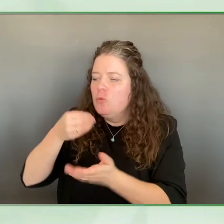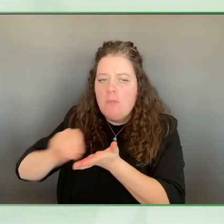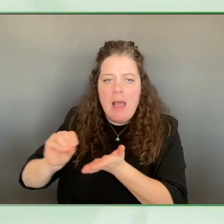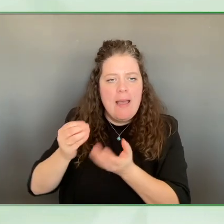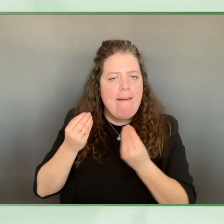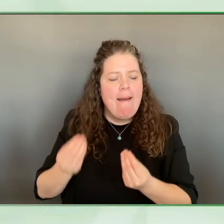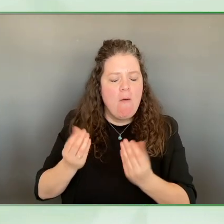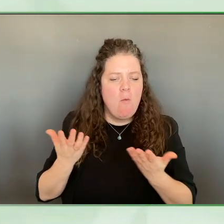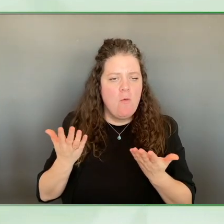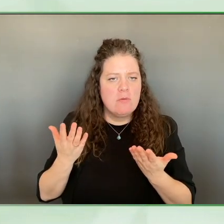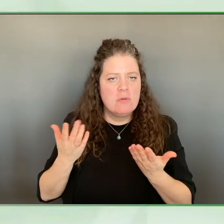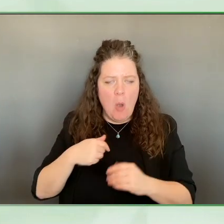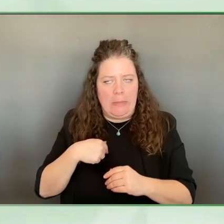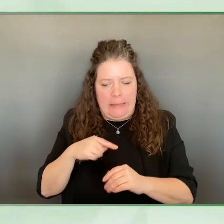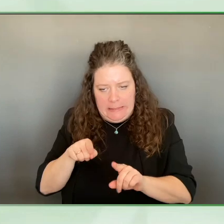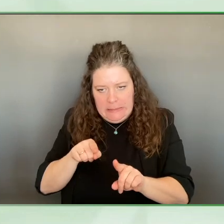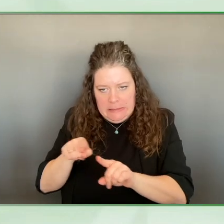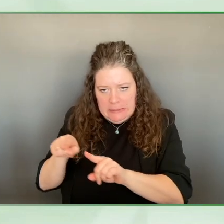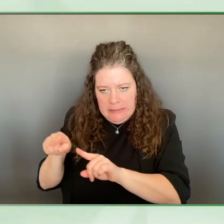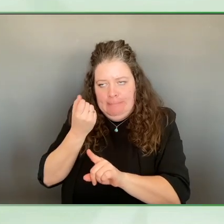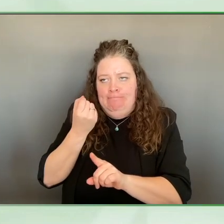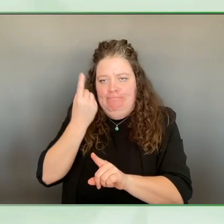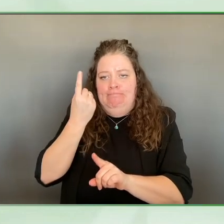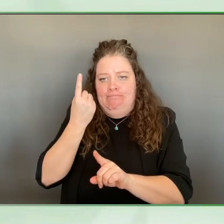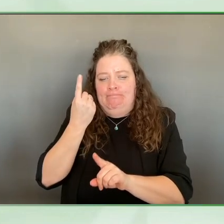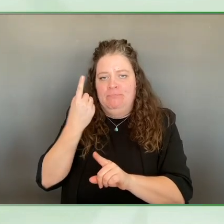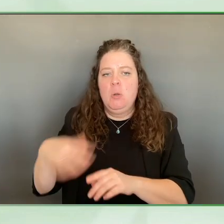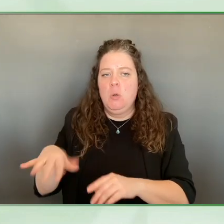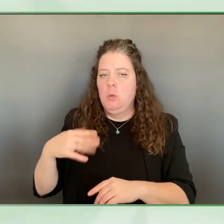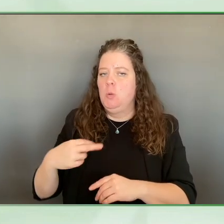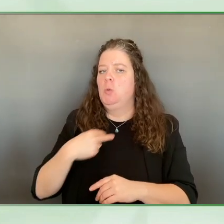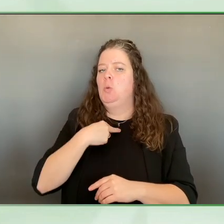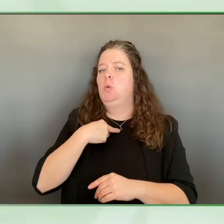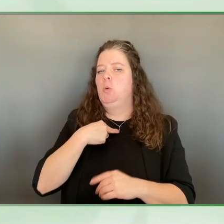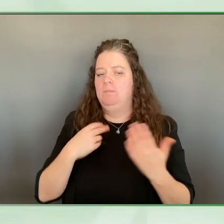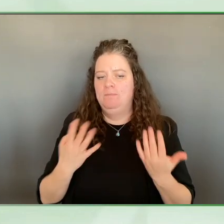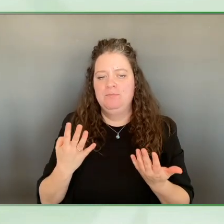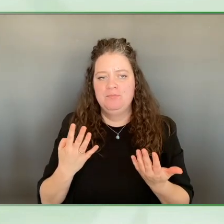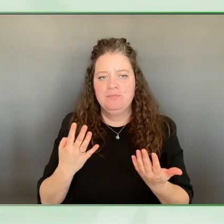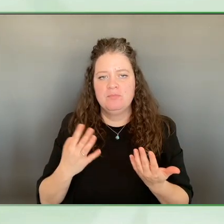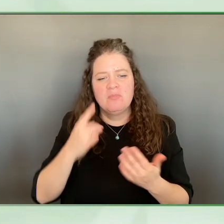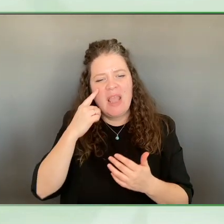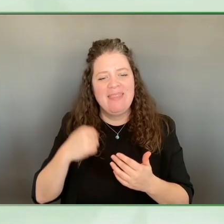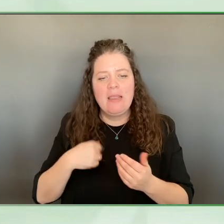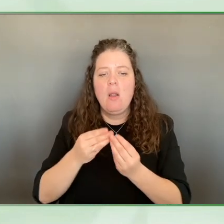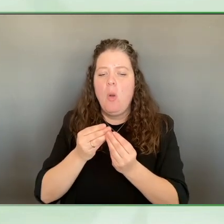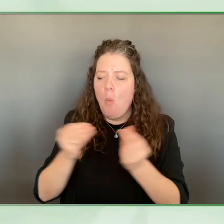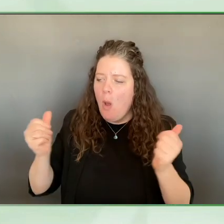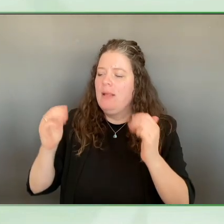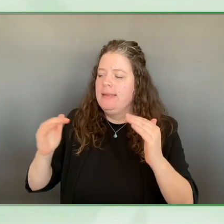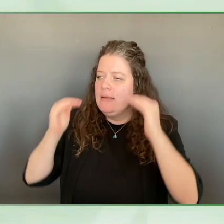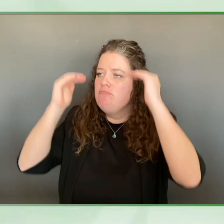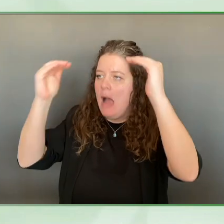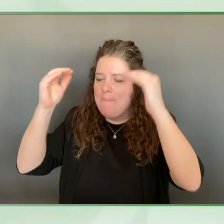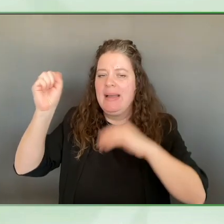understand. So yeah, I think we need to keep quality high, but getting the